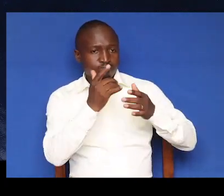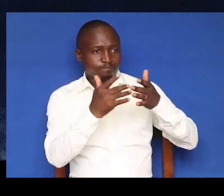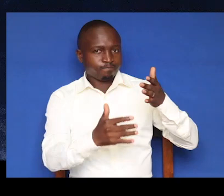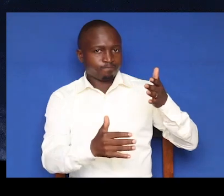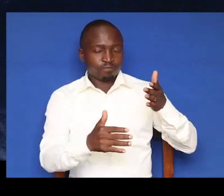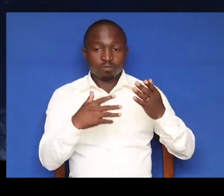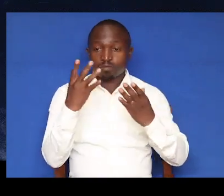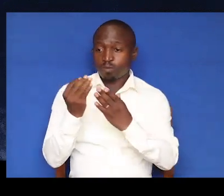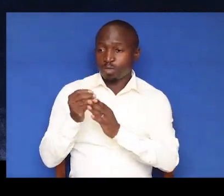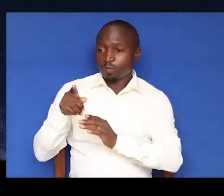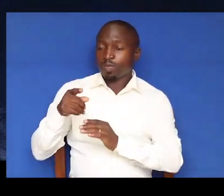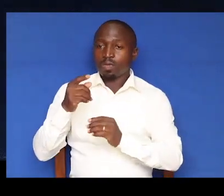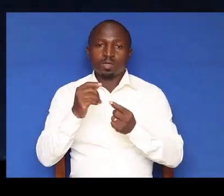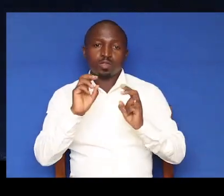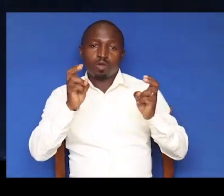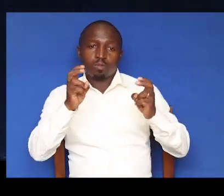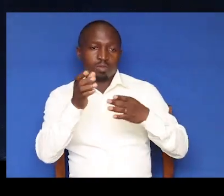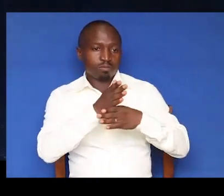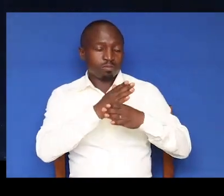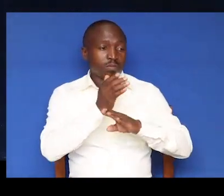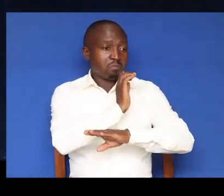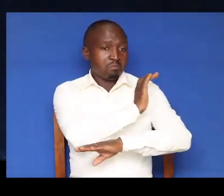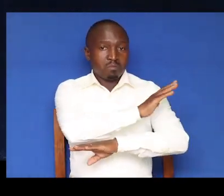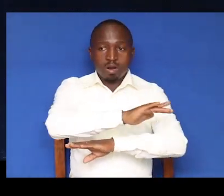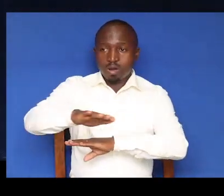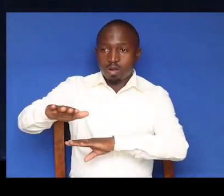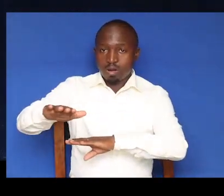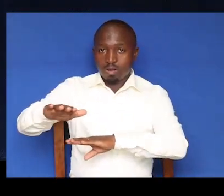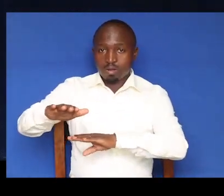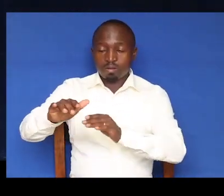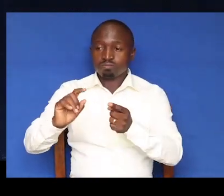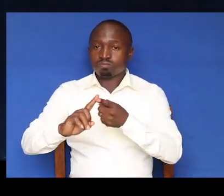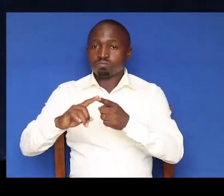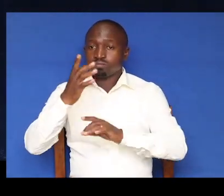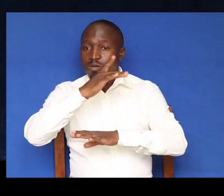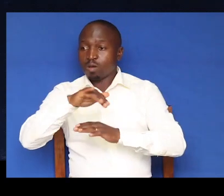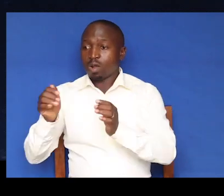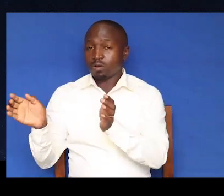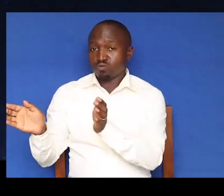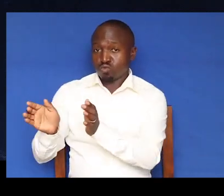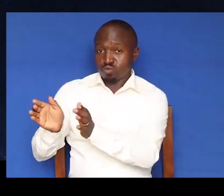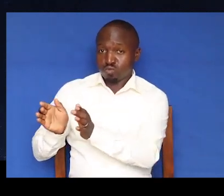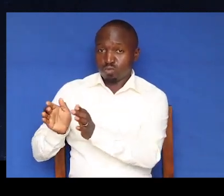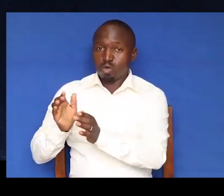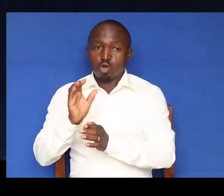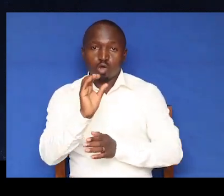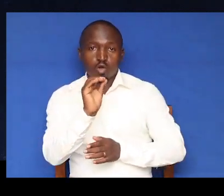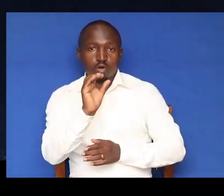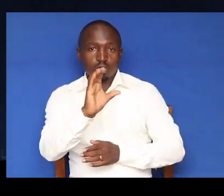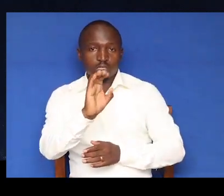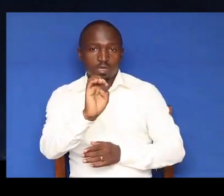including that of ocean and the seas. Therefore, we are going to study that